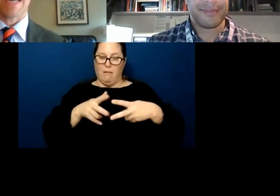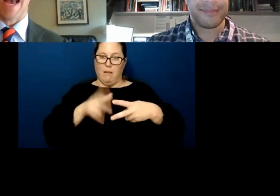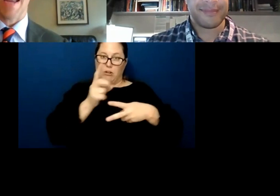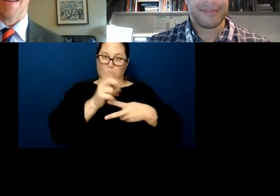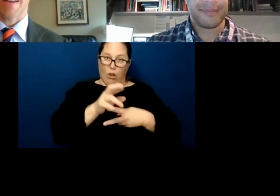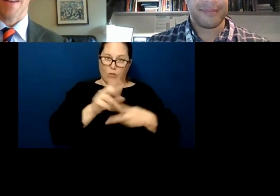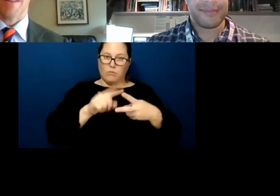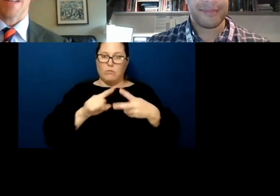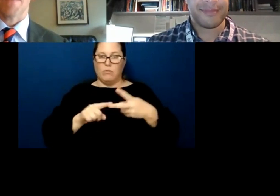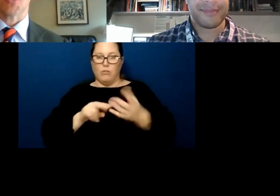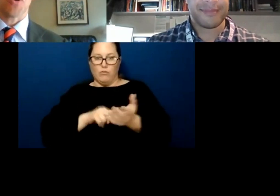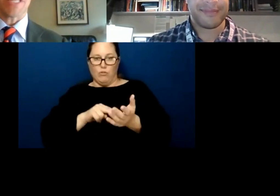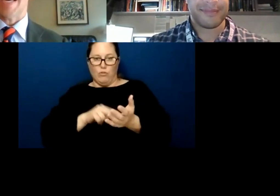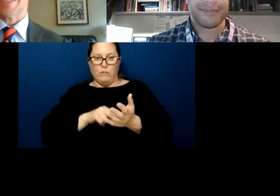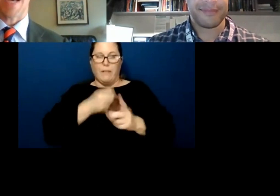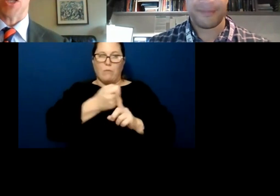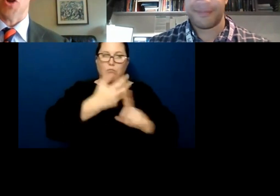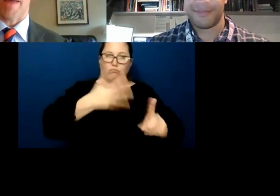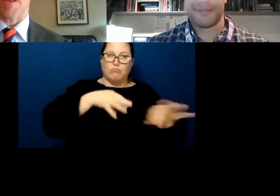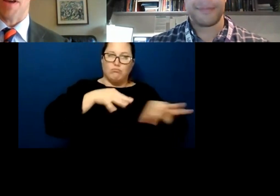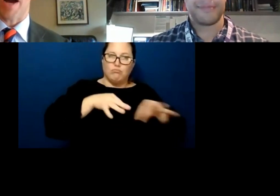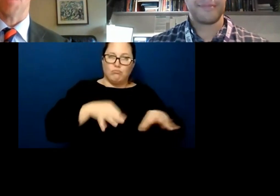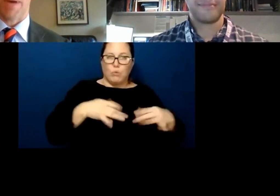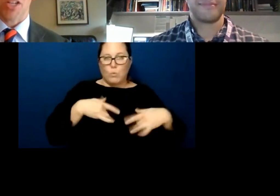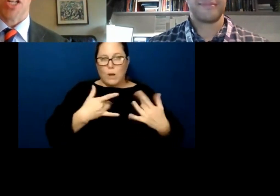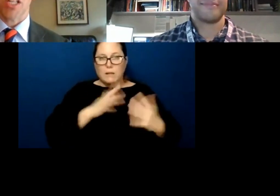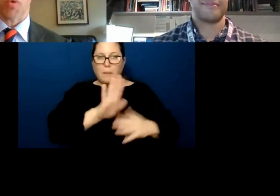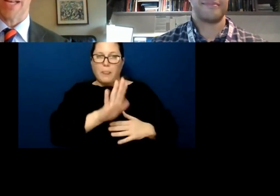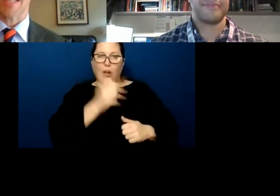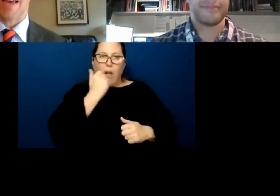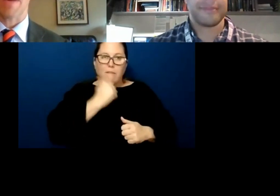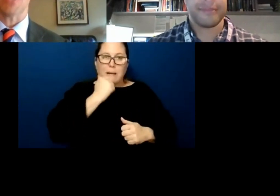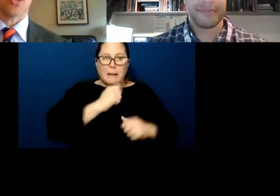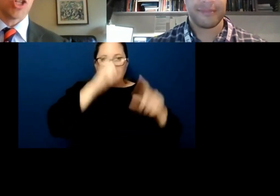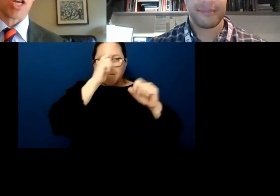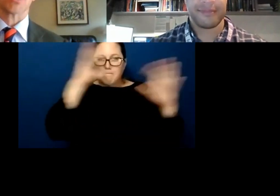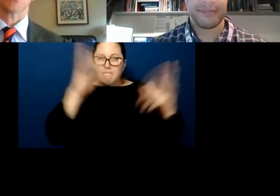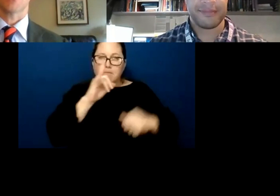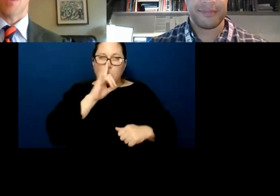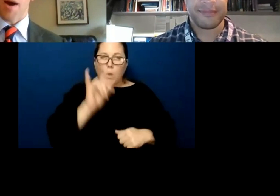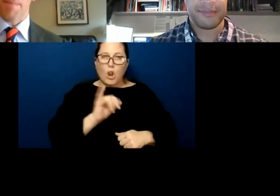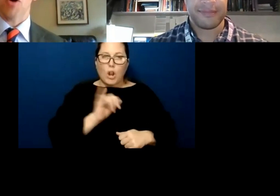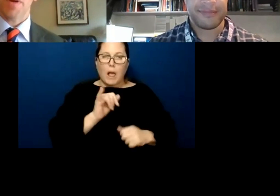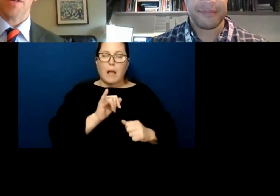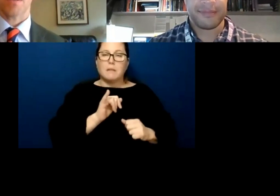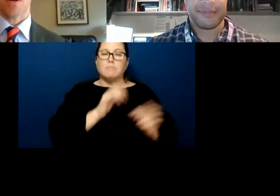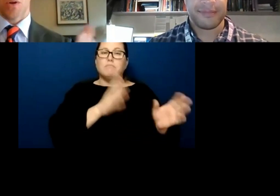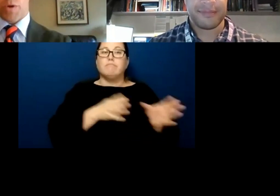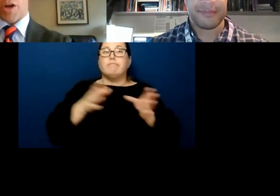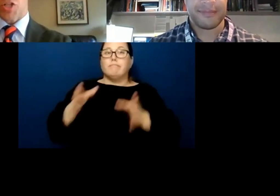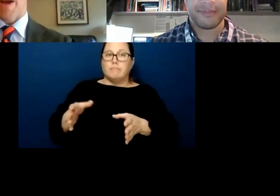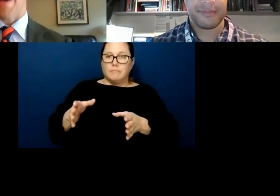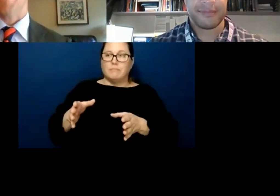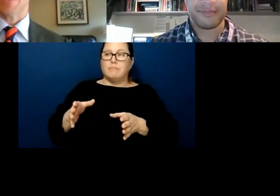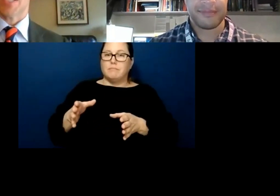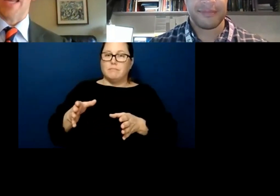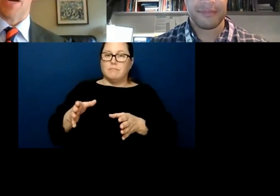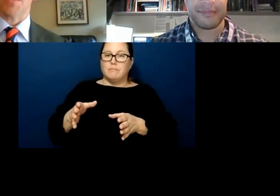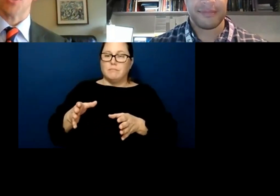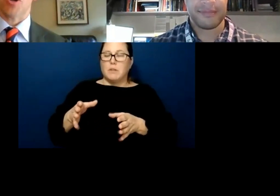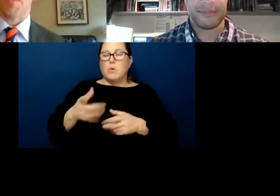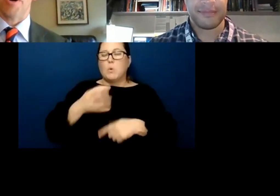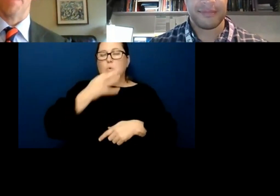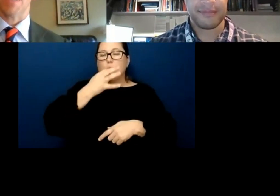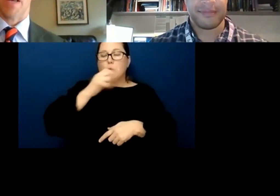they do every day to give students an inside look at the occupations. We'll get to them in just a moment. We also have a